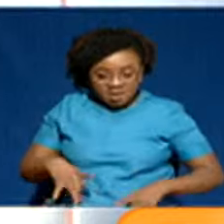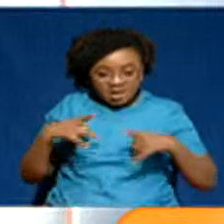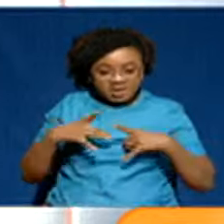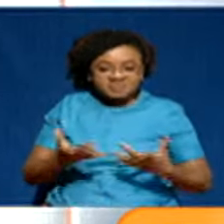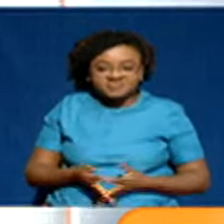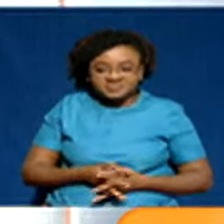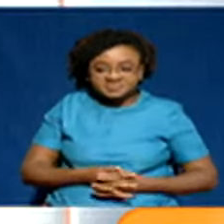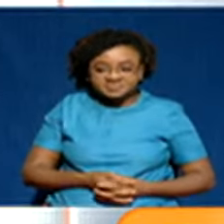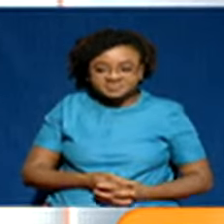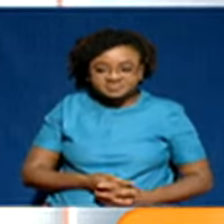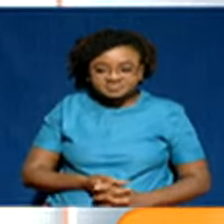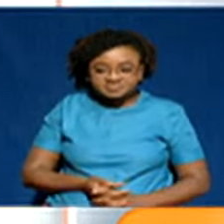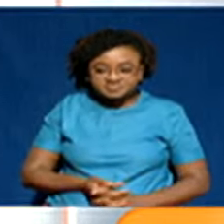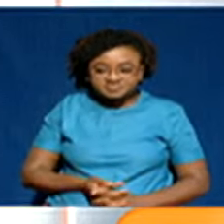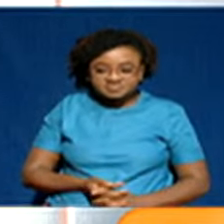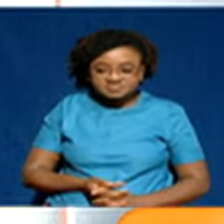well-being.